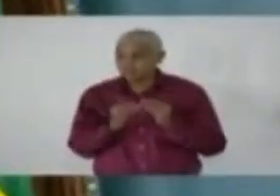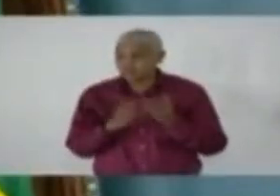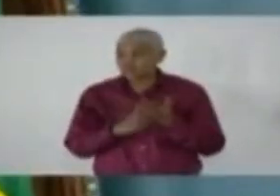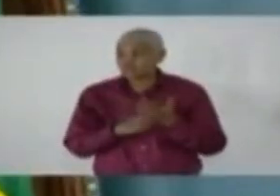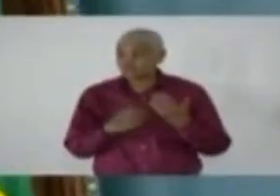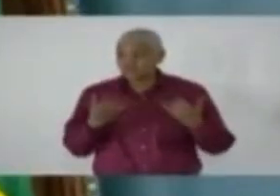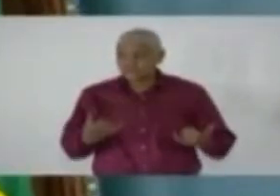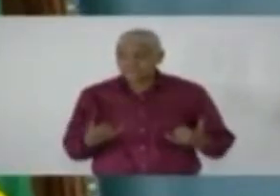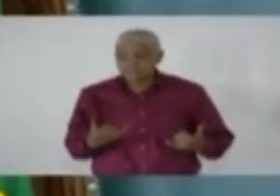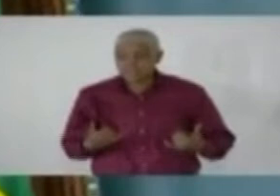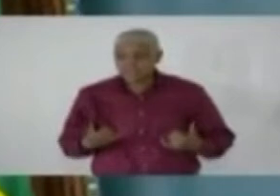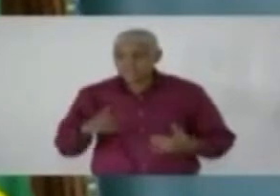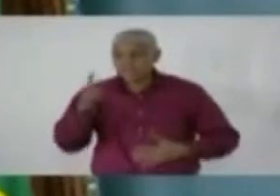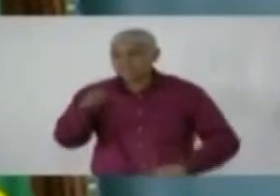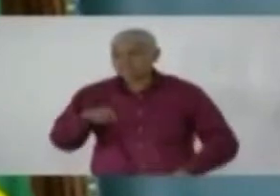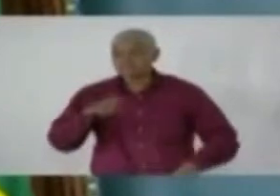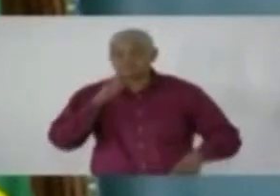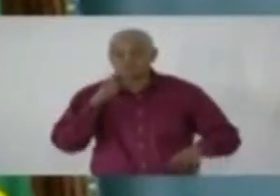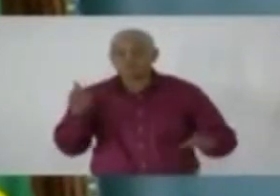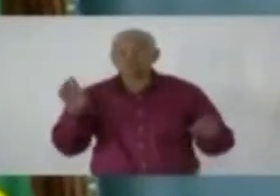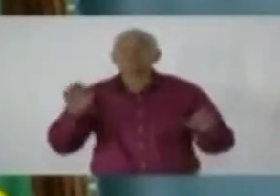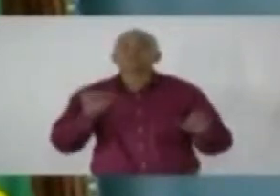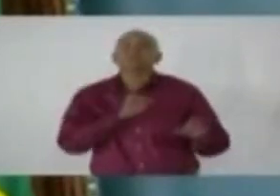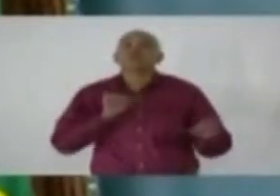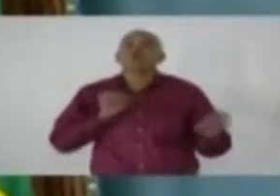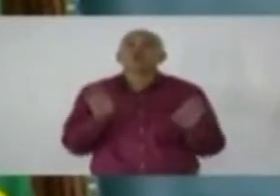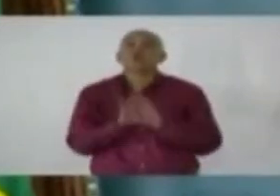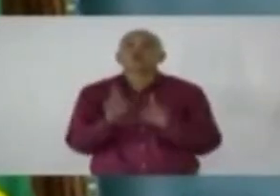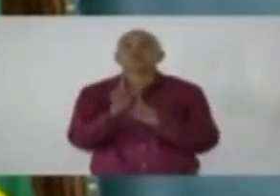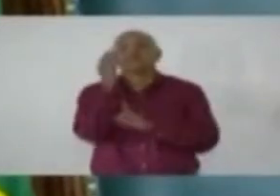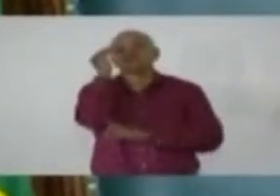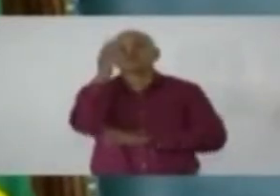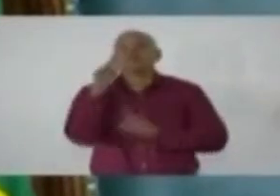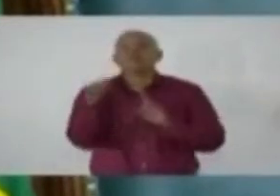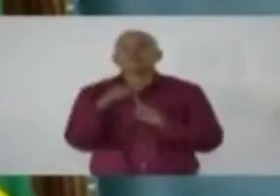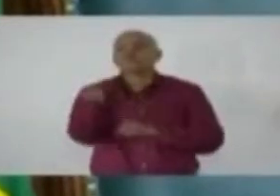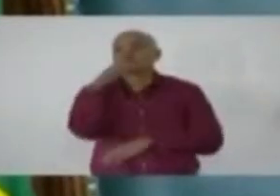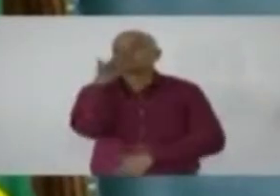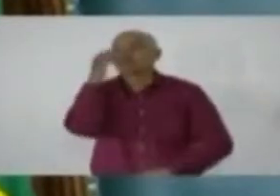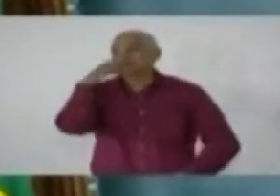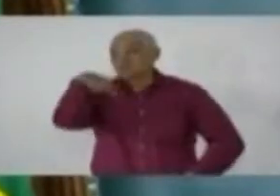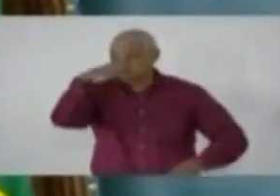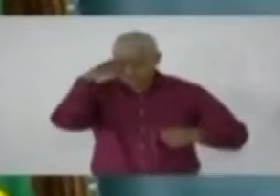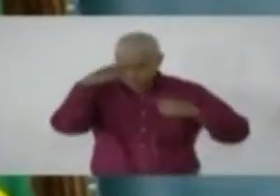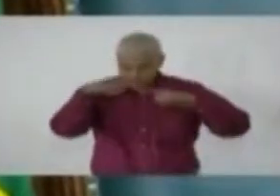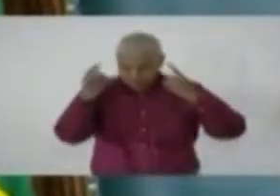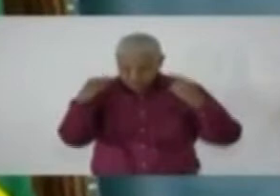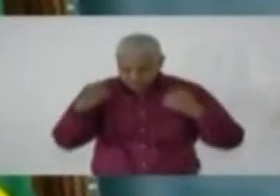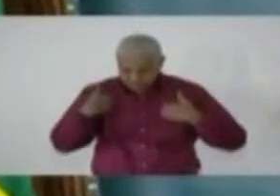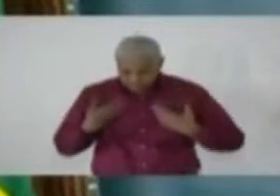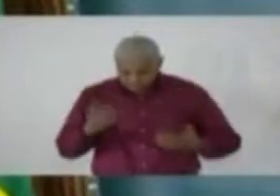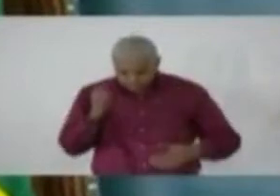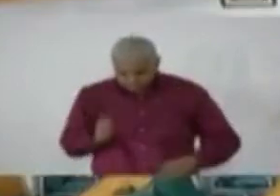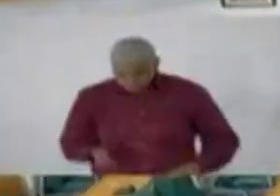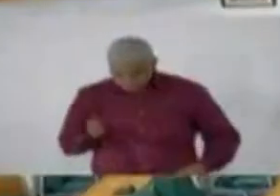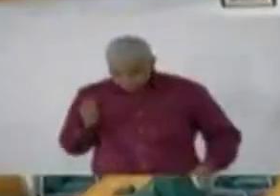further business today. So the question is that the Senate be adjourned for a date to be fixed. Those in favor? Against?